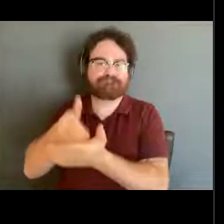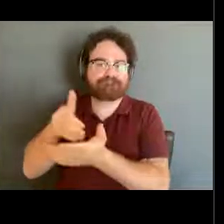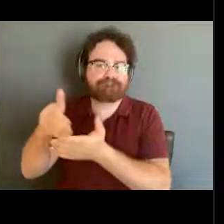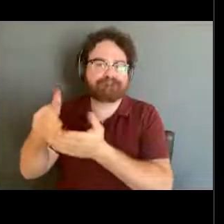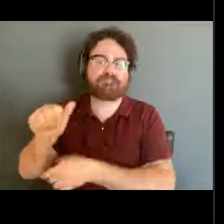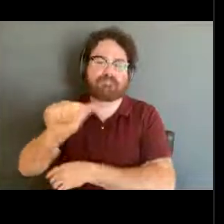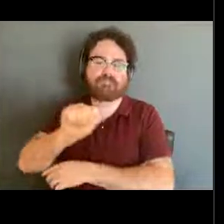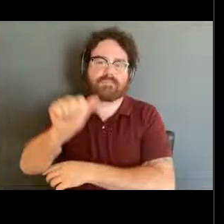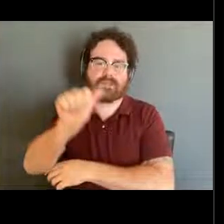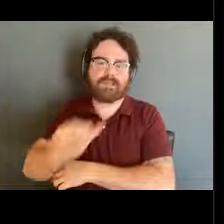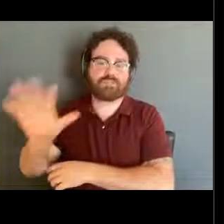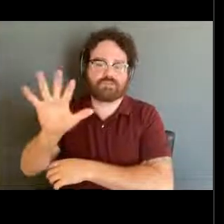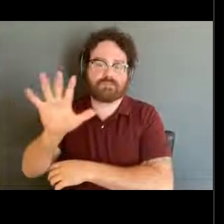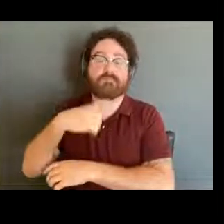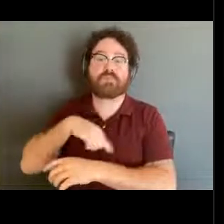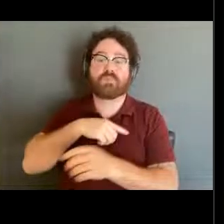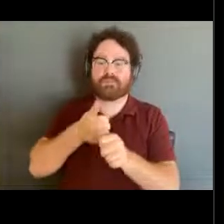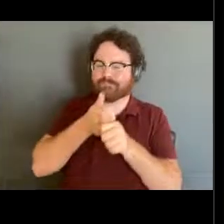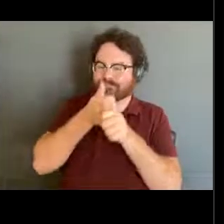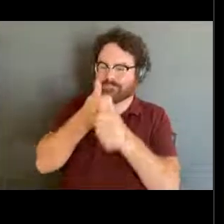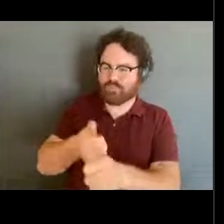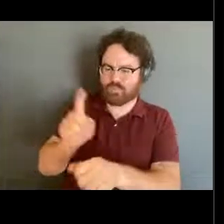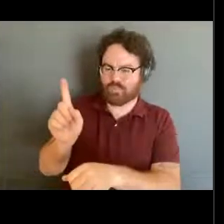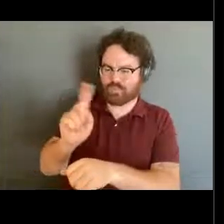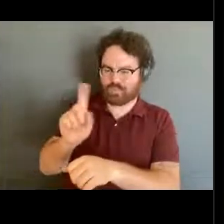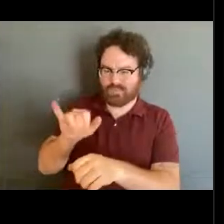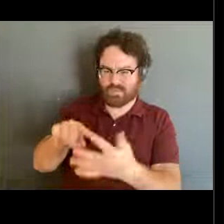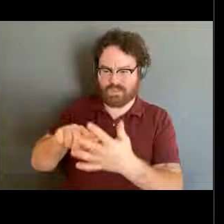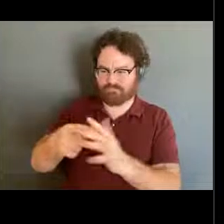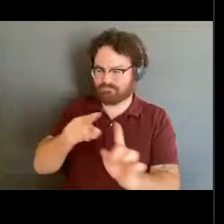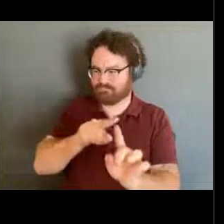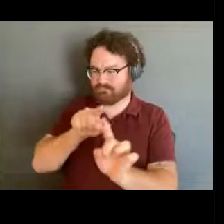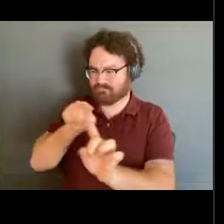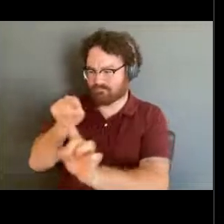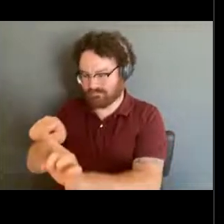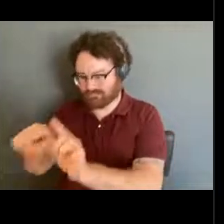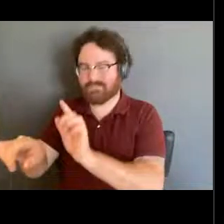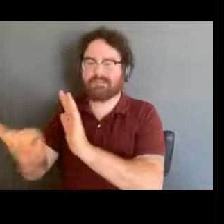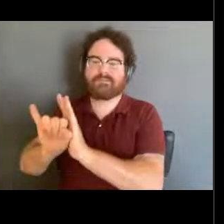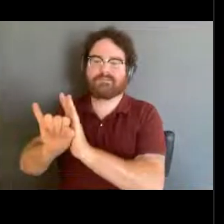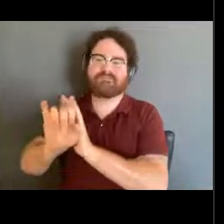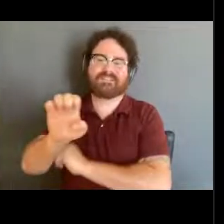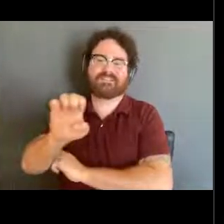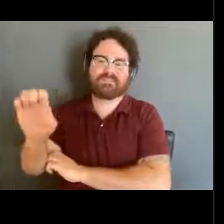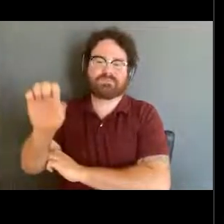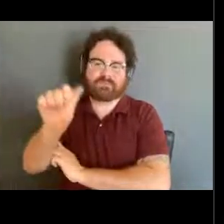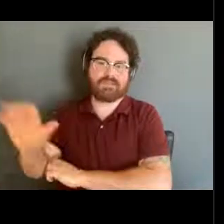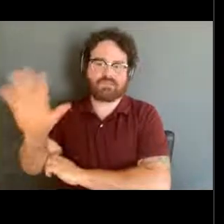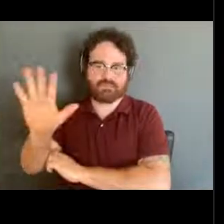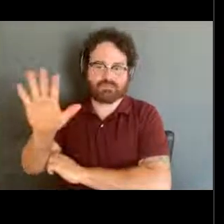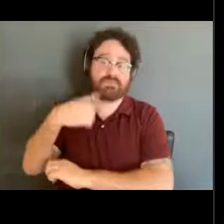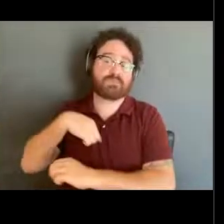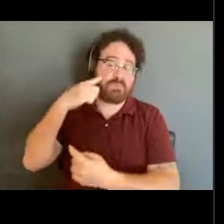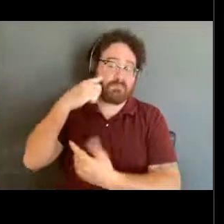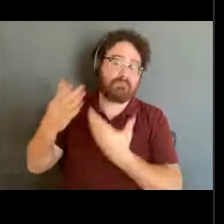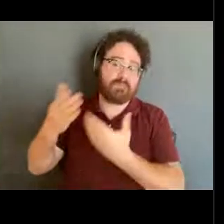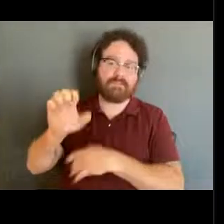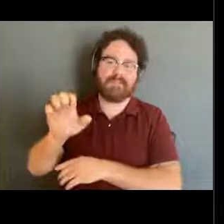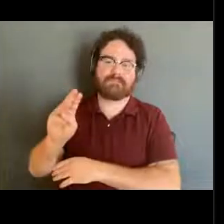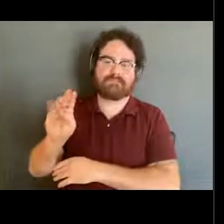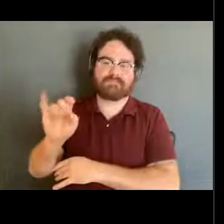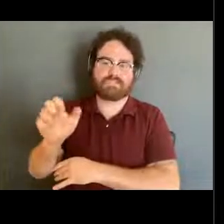of those air samples, and they seemed to point to Eastern Asia, suggesting that perhaps emissions had increased from those regions.